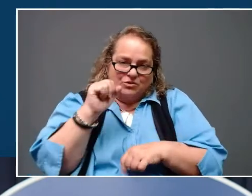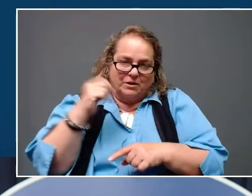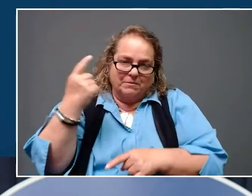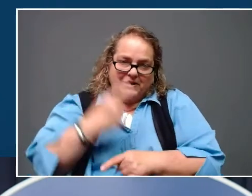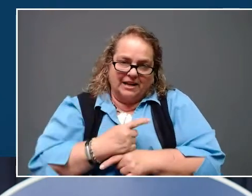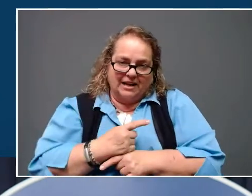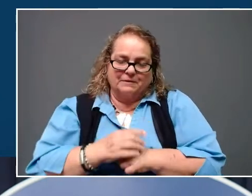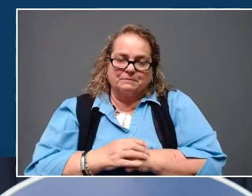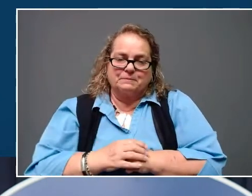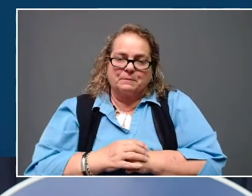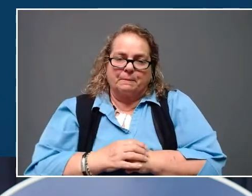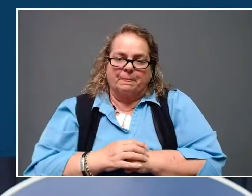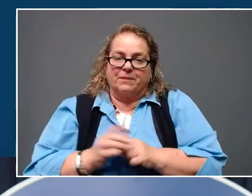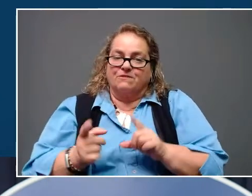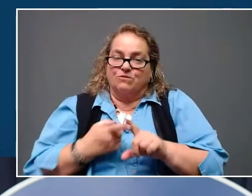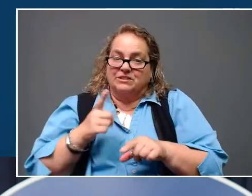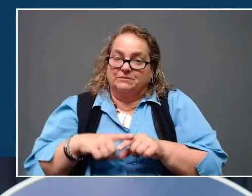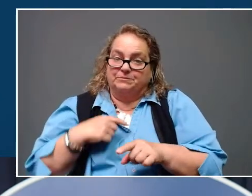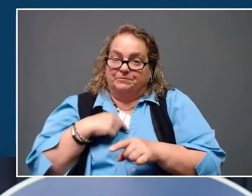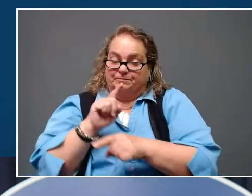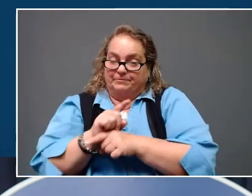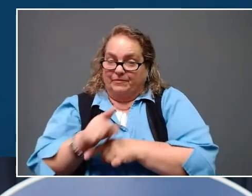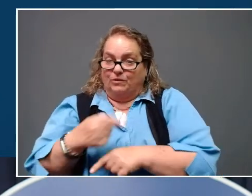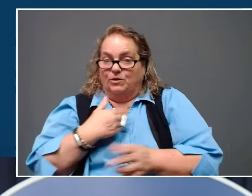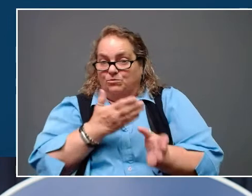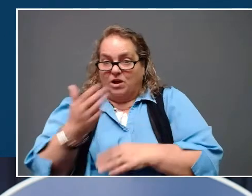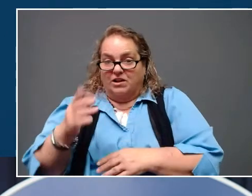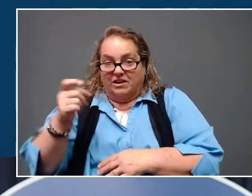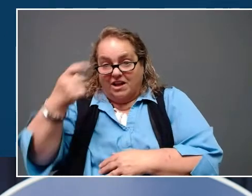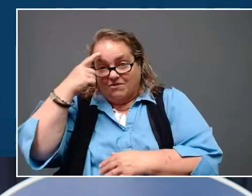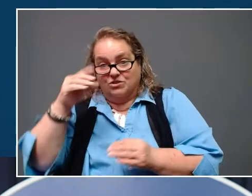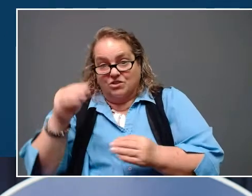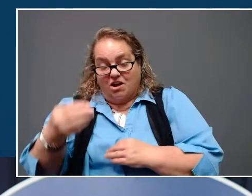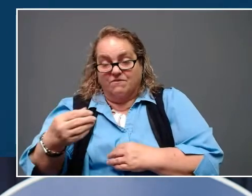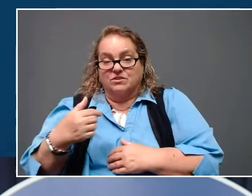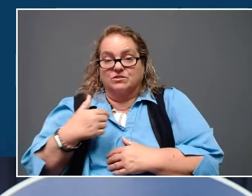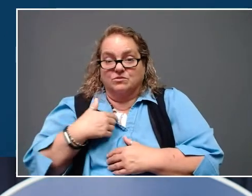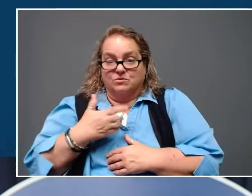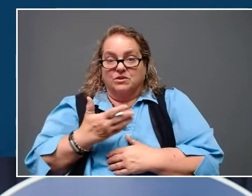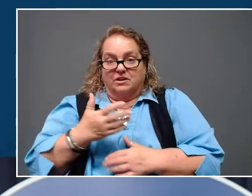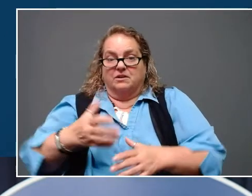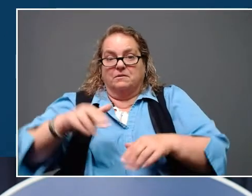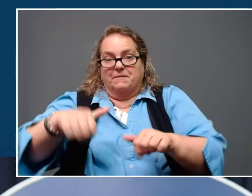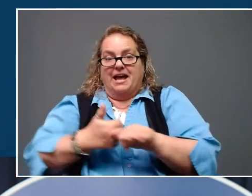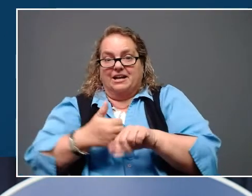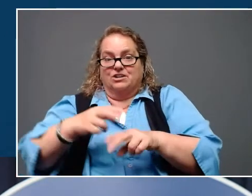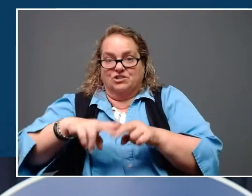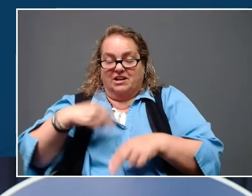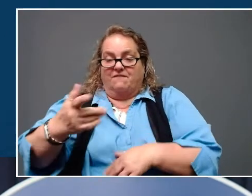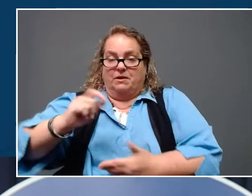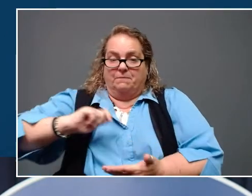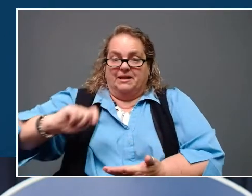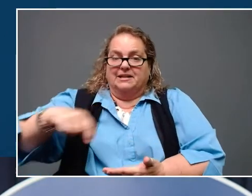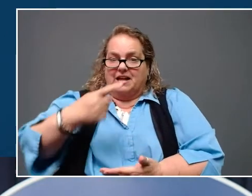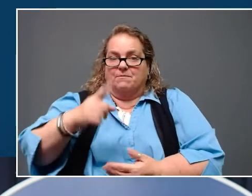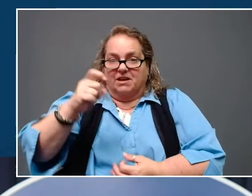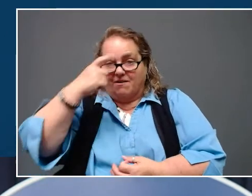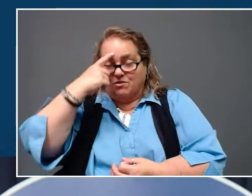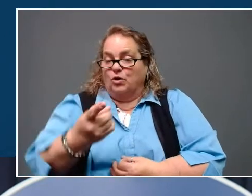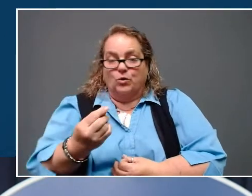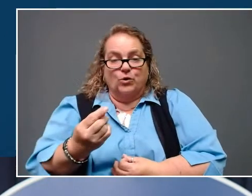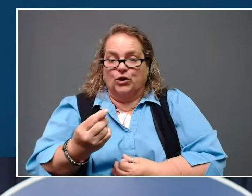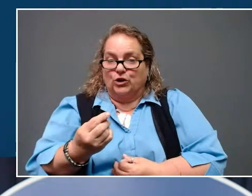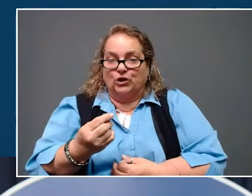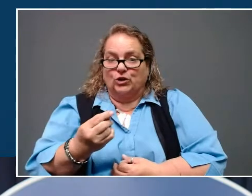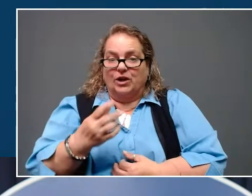the first time I met him, we brought him into the governor's office, pulled him up behind the chair, gave him a pen and said, "You're the governor. What are you going to do?" And